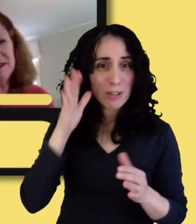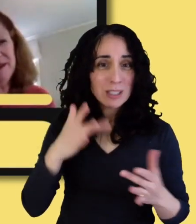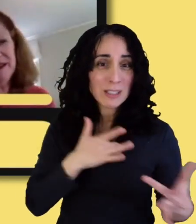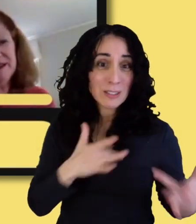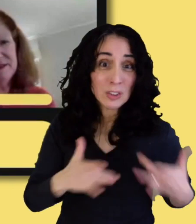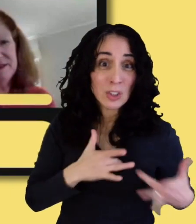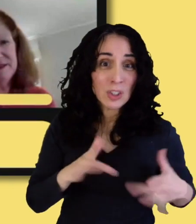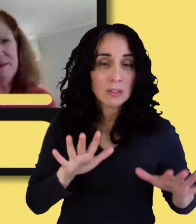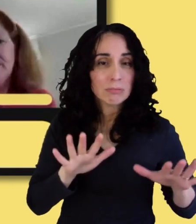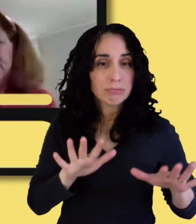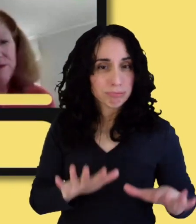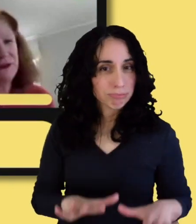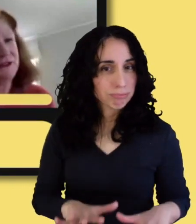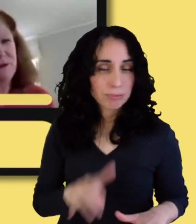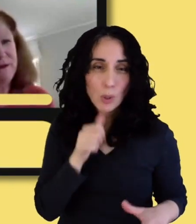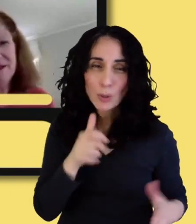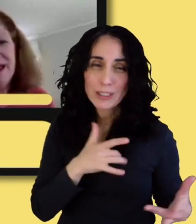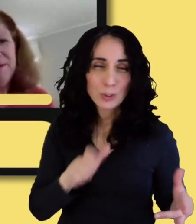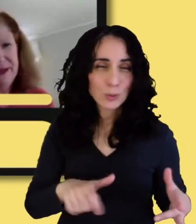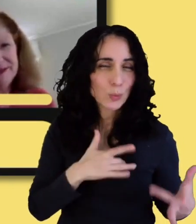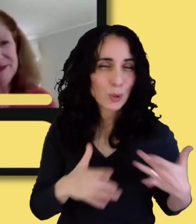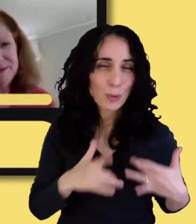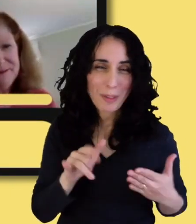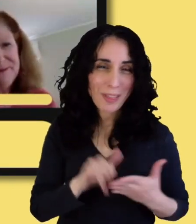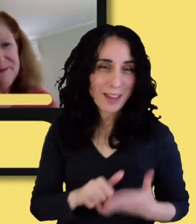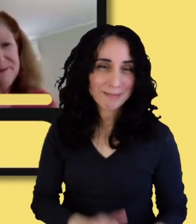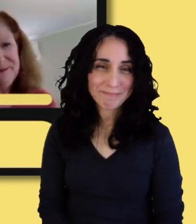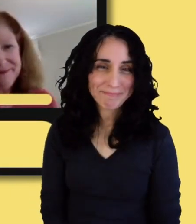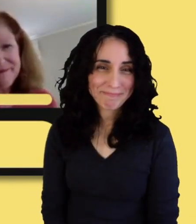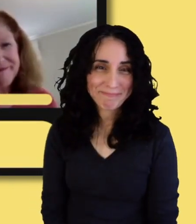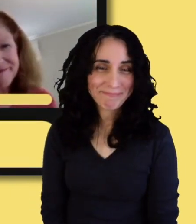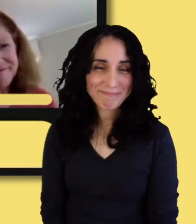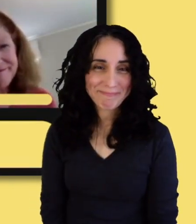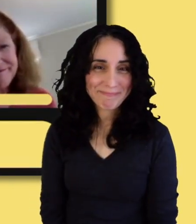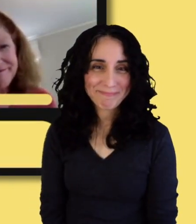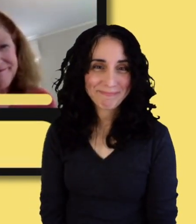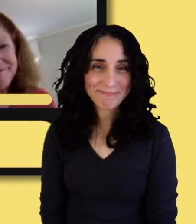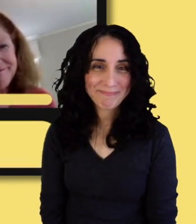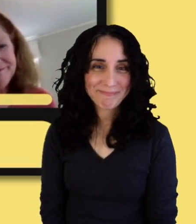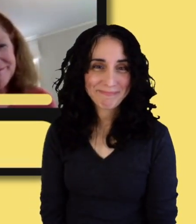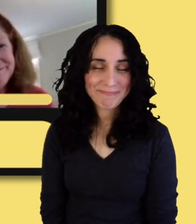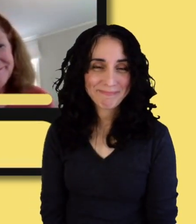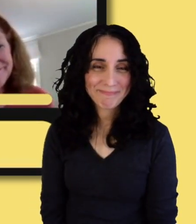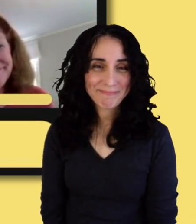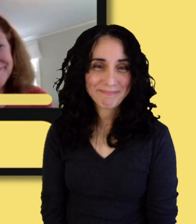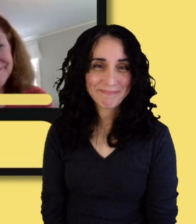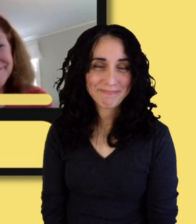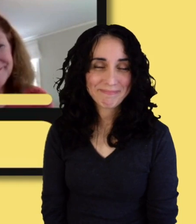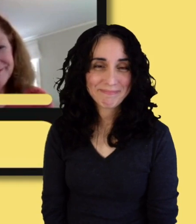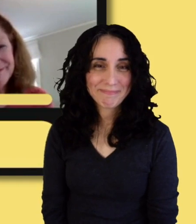to rest, because they don't need to worry about that piece. I love that.